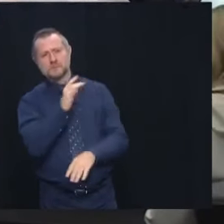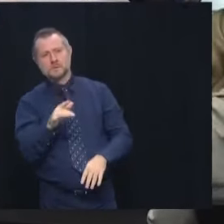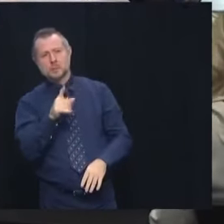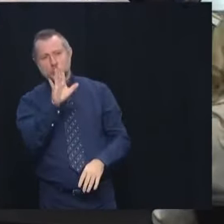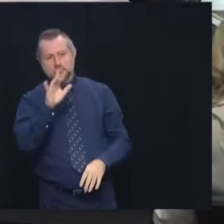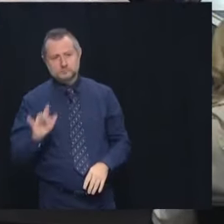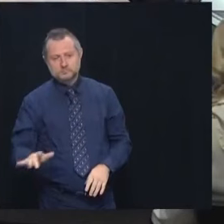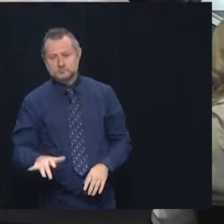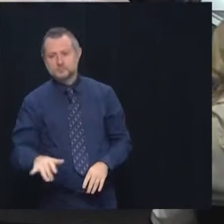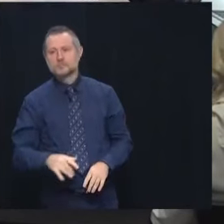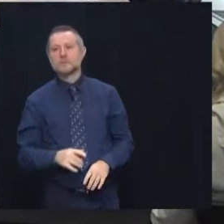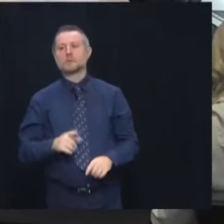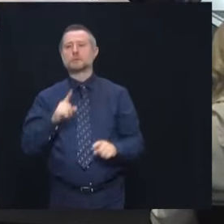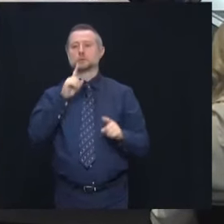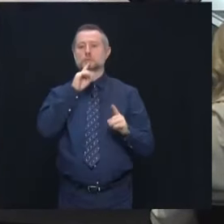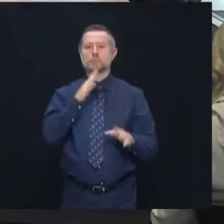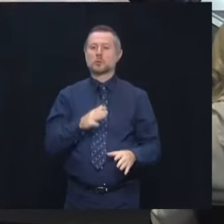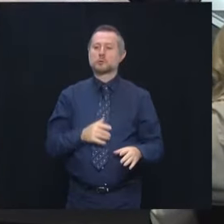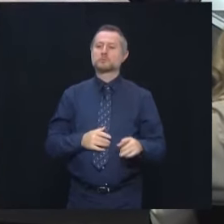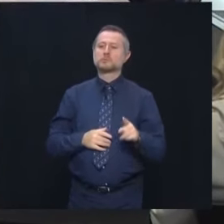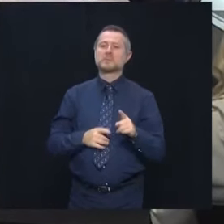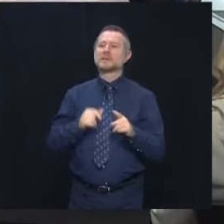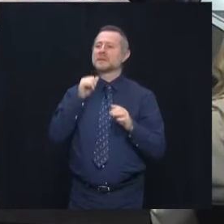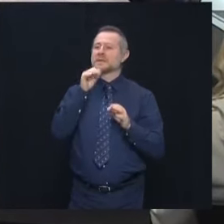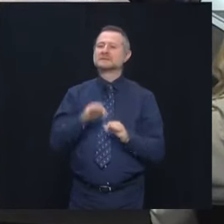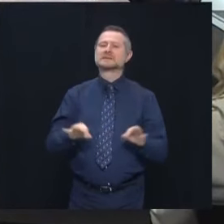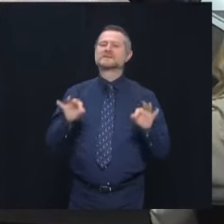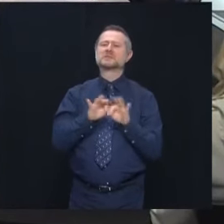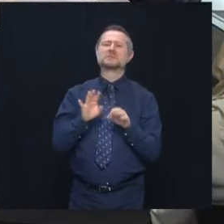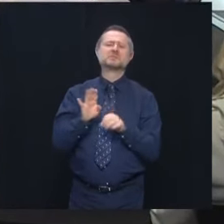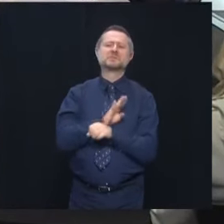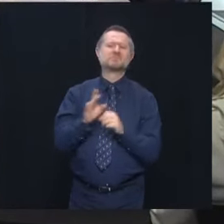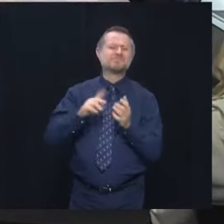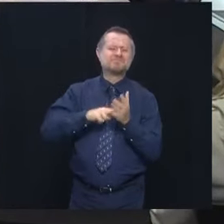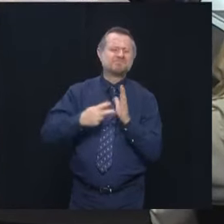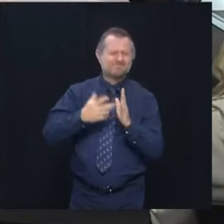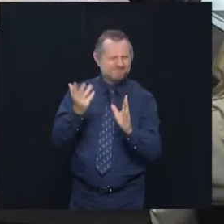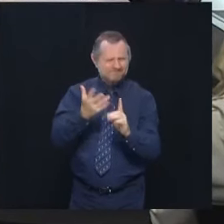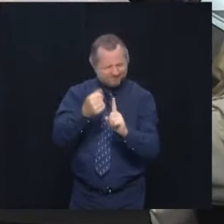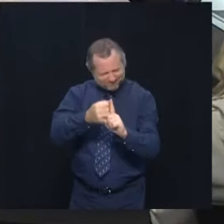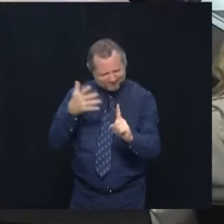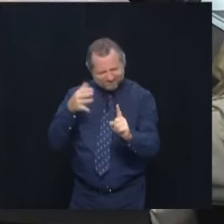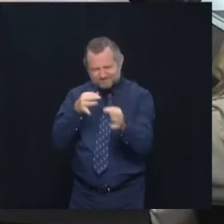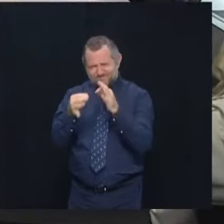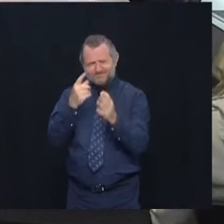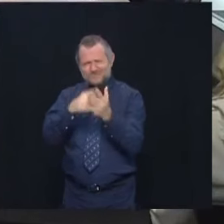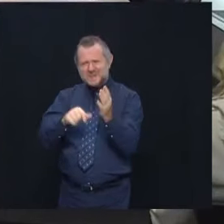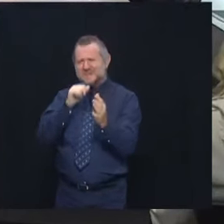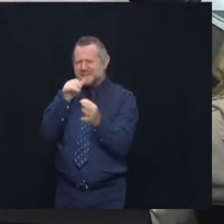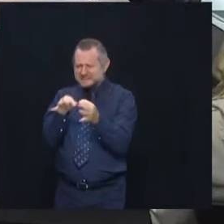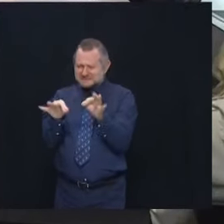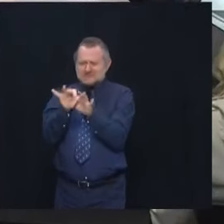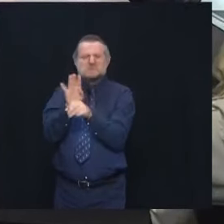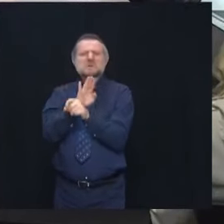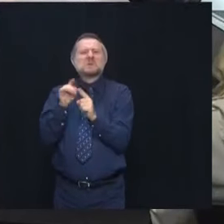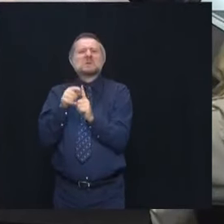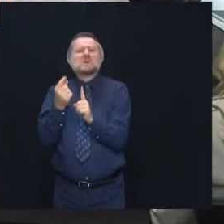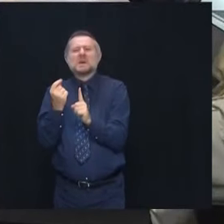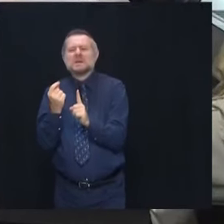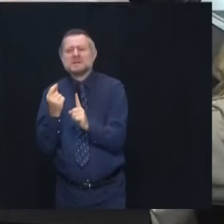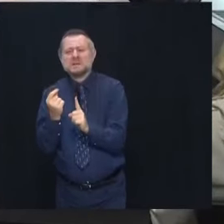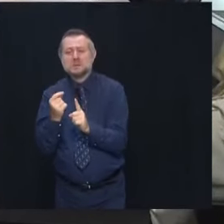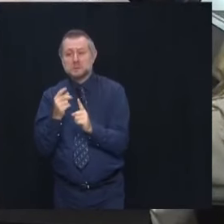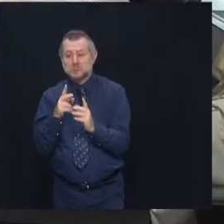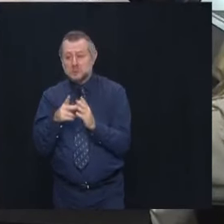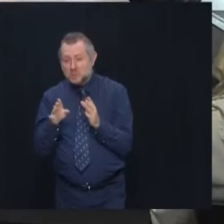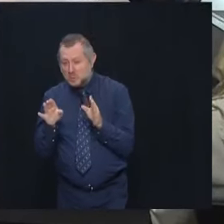On the non-essential businesses, are you, could you clarify your stance? Are you leaning against shutting them down and